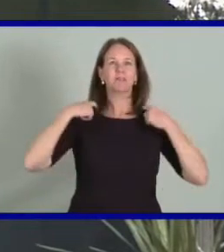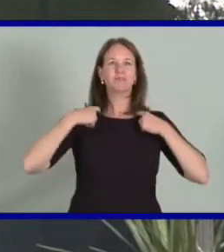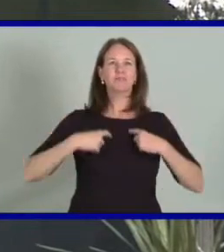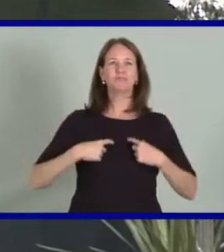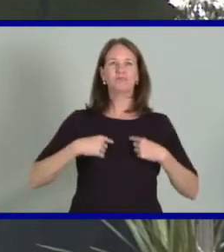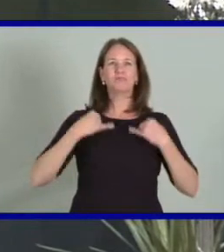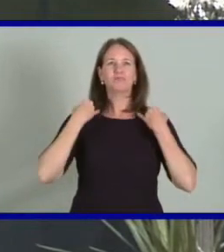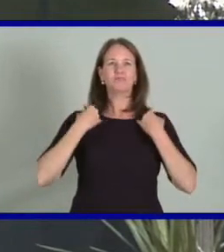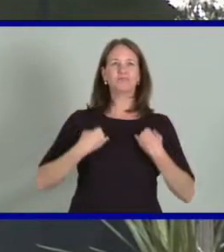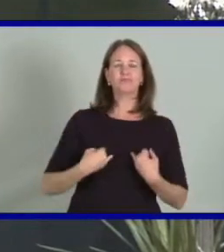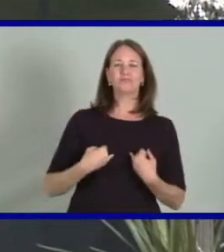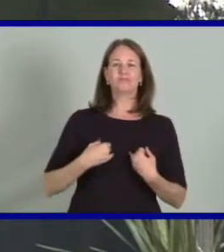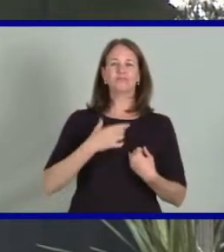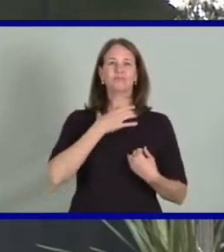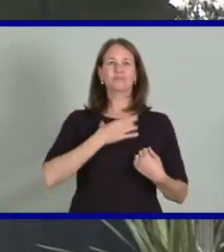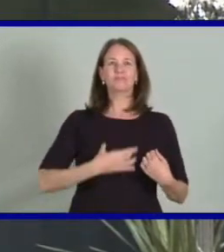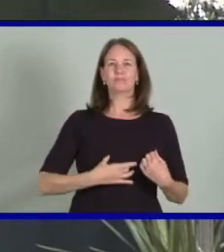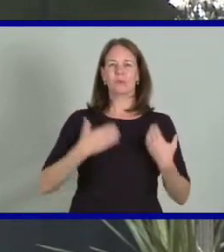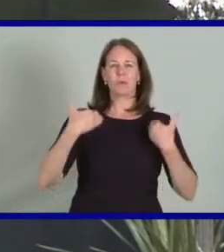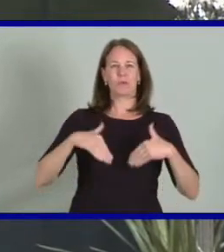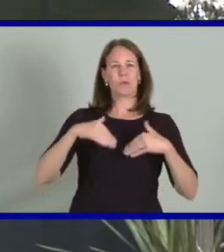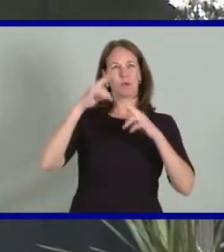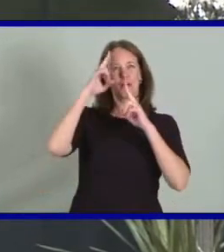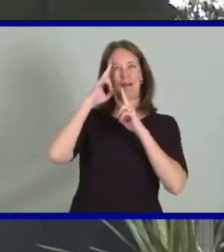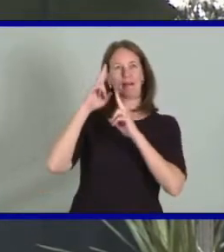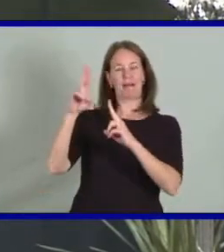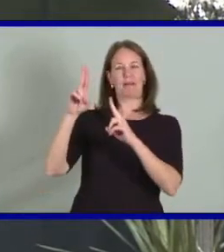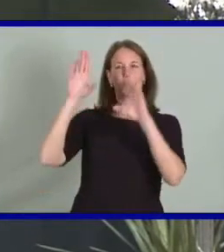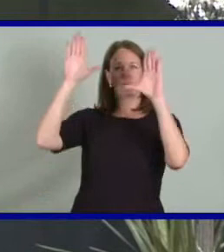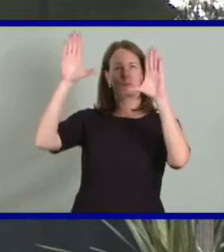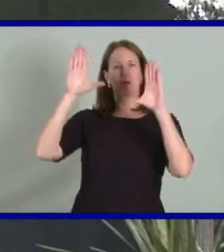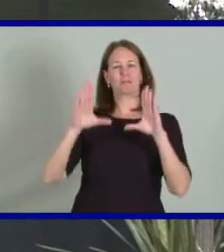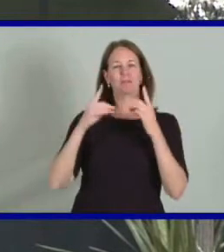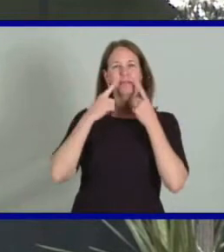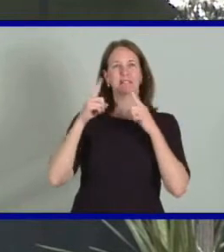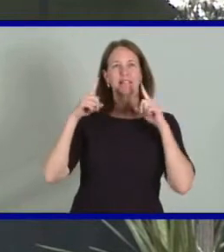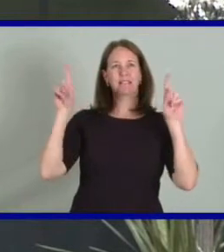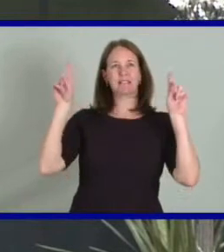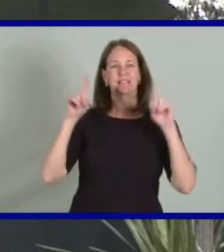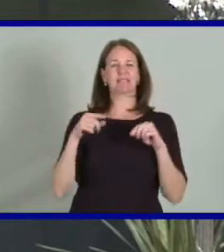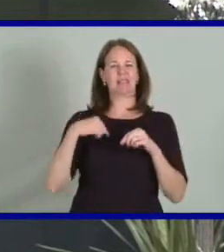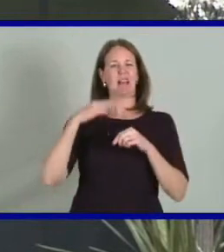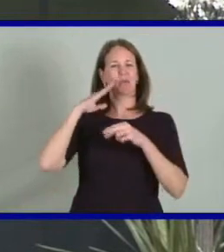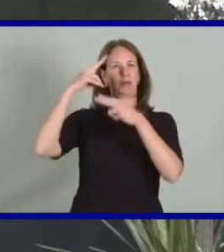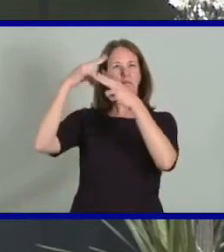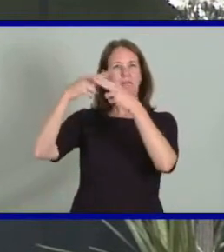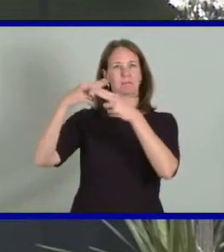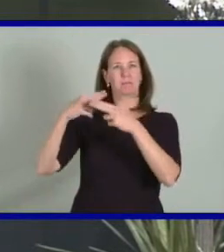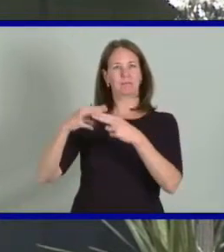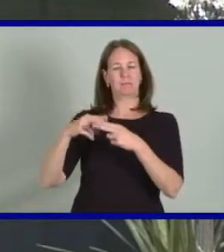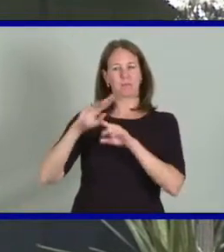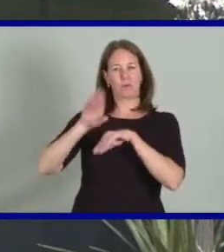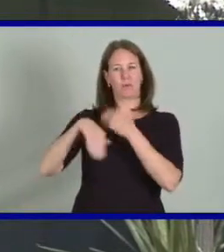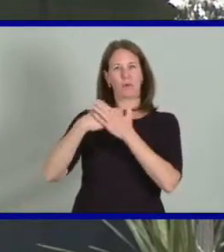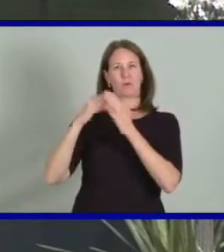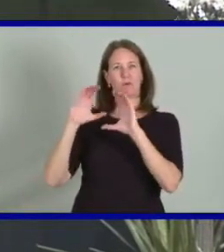graduates as symbols of their exemplary accomplishments. And please hold your applause until I've called all of the groups.